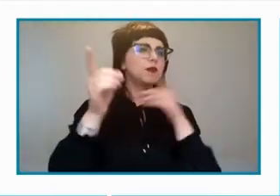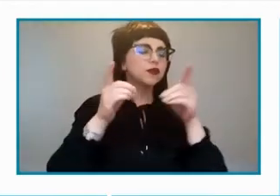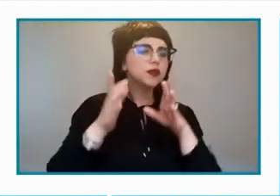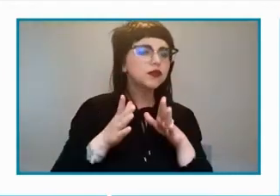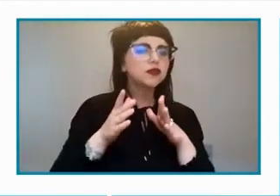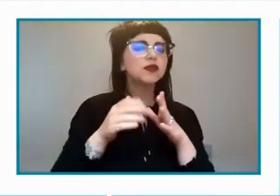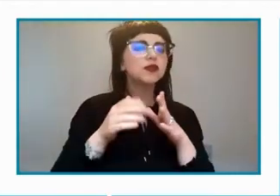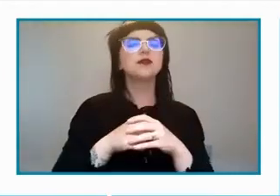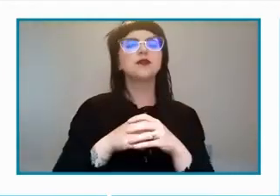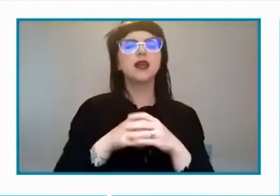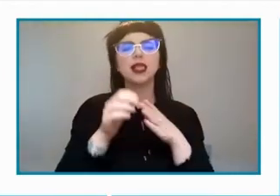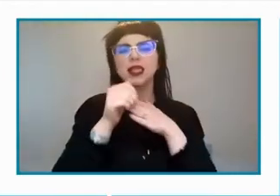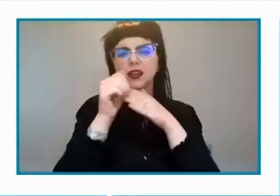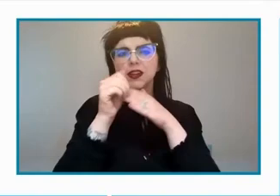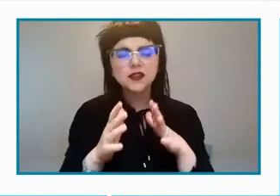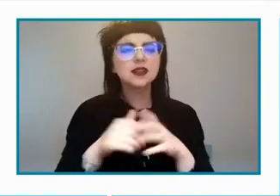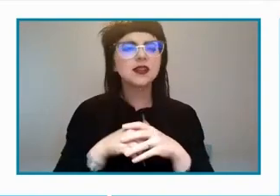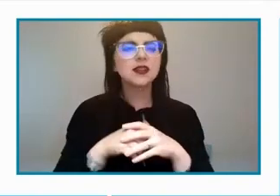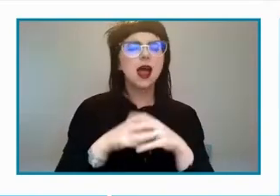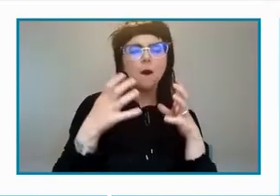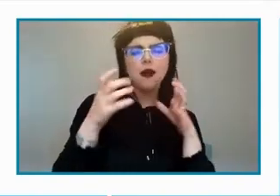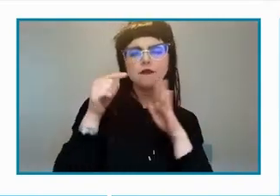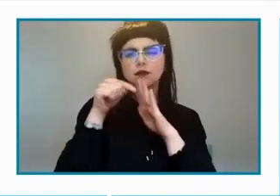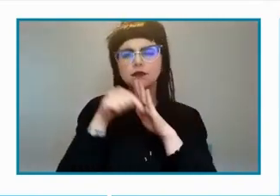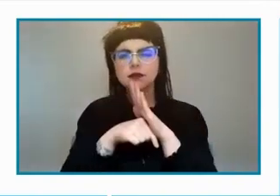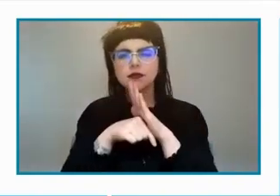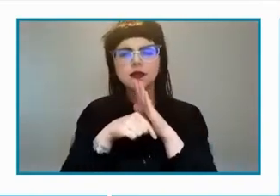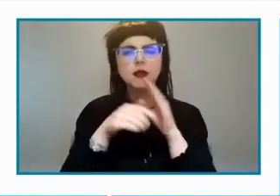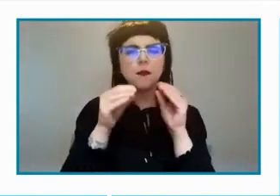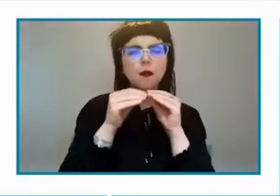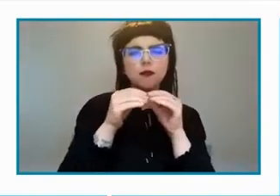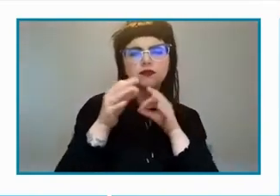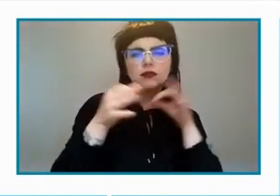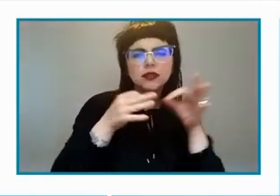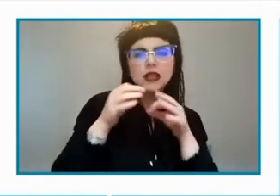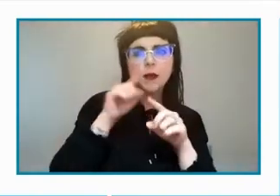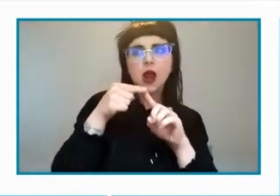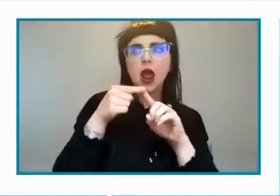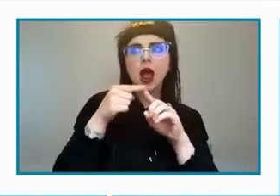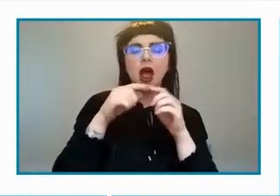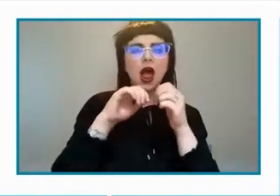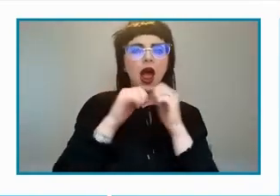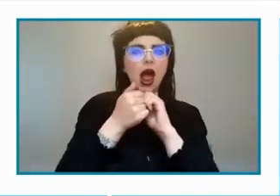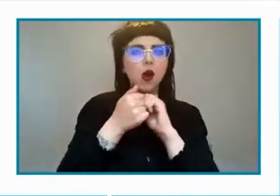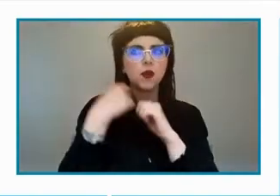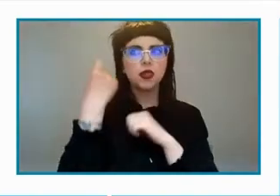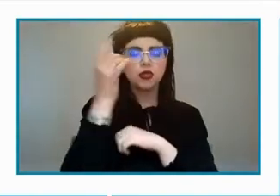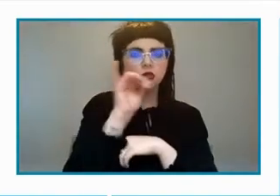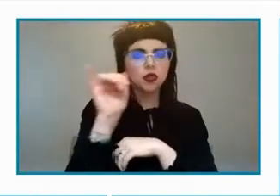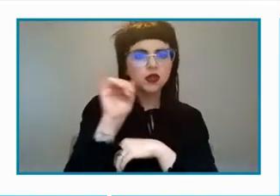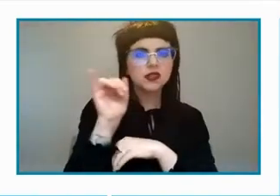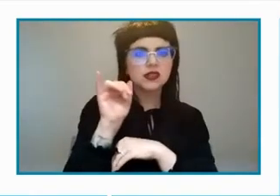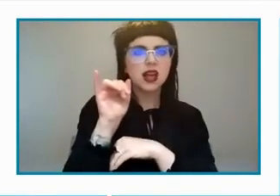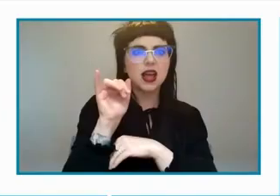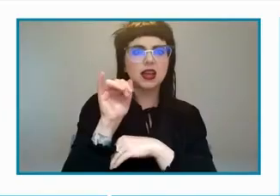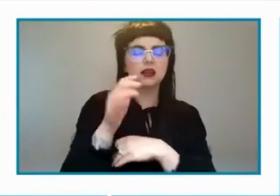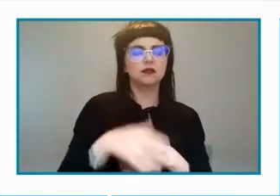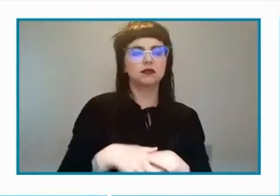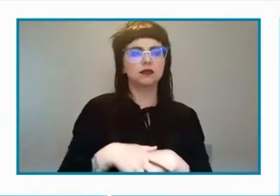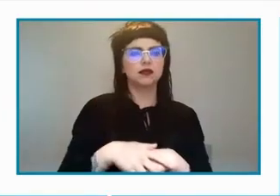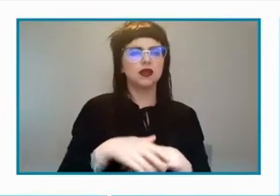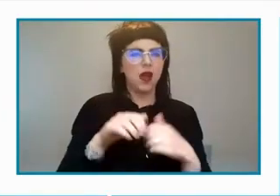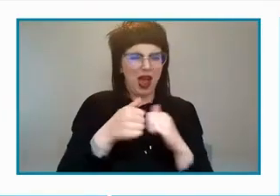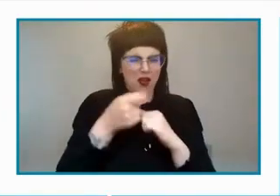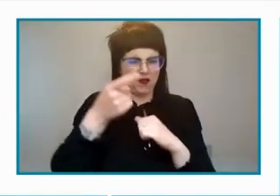can get into some of the details of how this really looks operationally and on the ground. So how have you all been using your